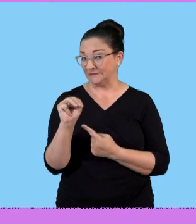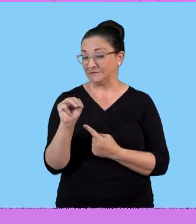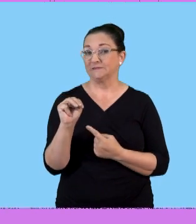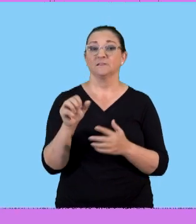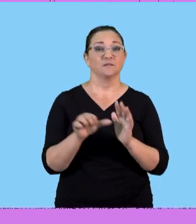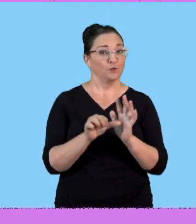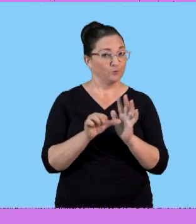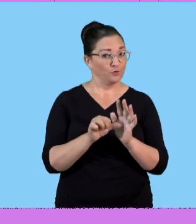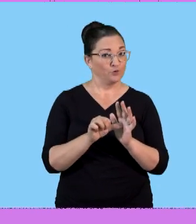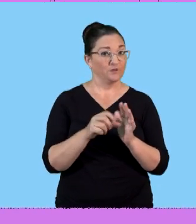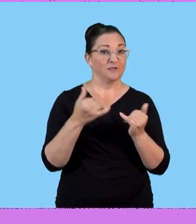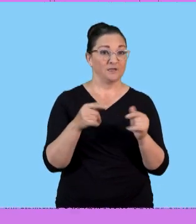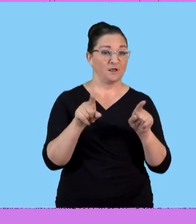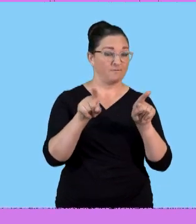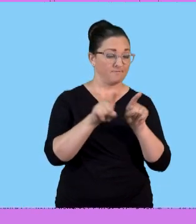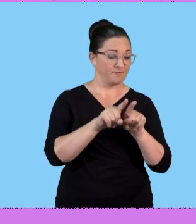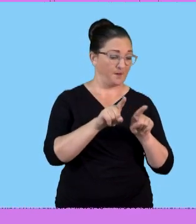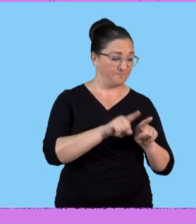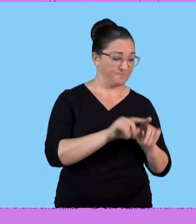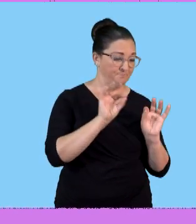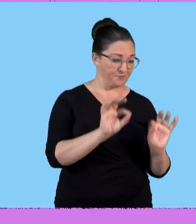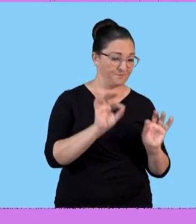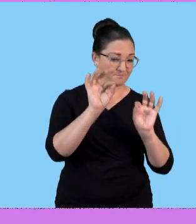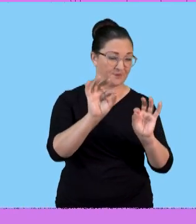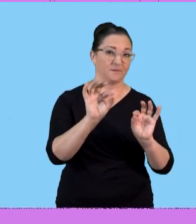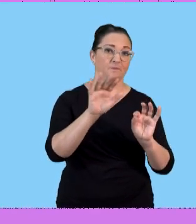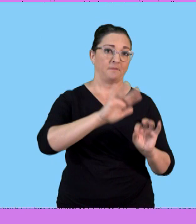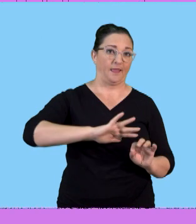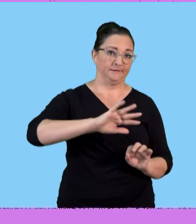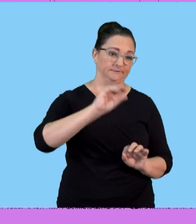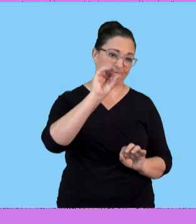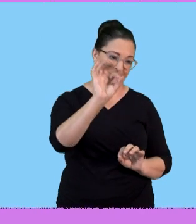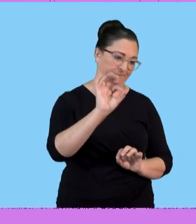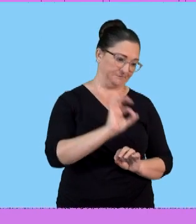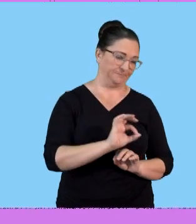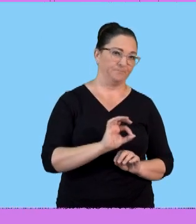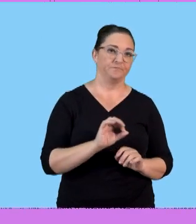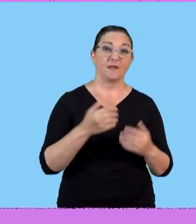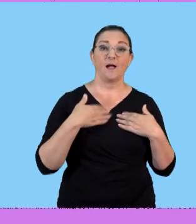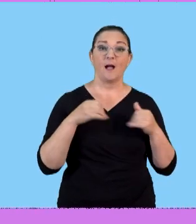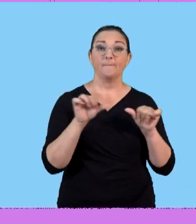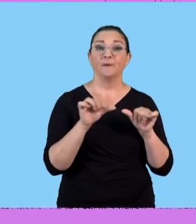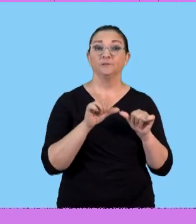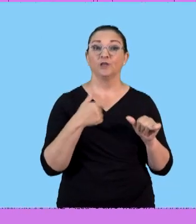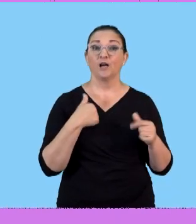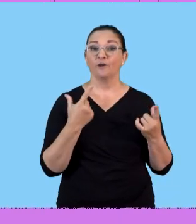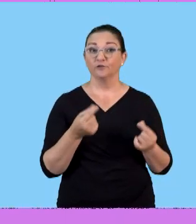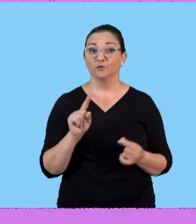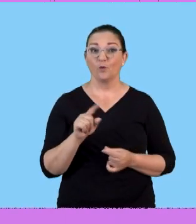make sure you measure between the correct two places. Okay, all right, so when I measured on my map, I